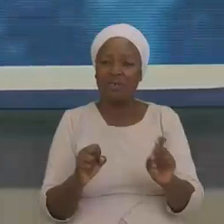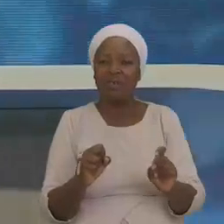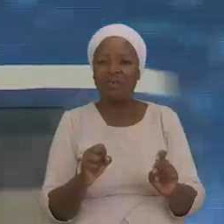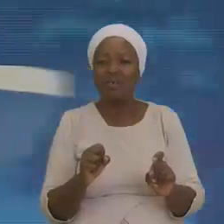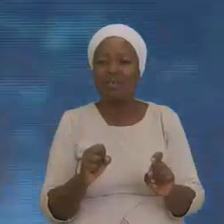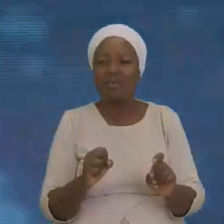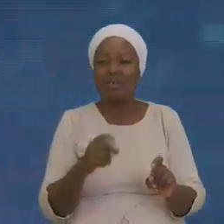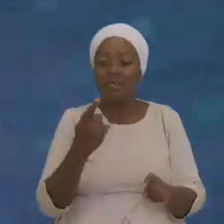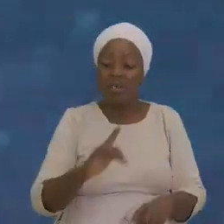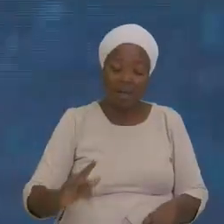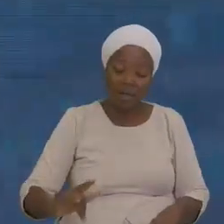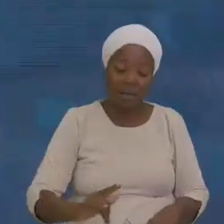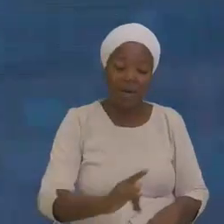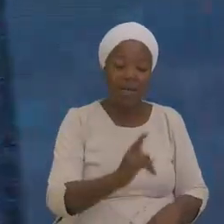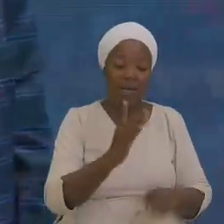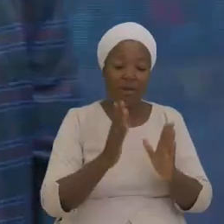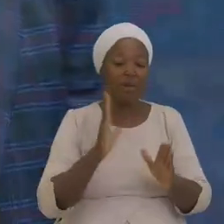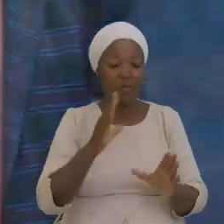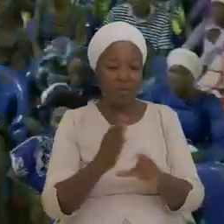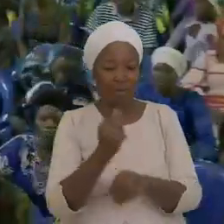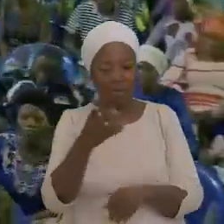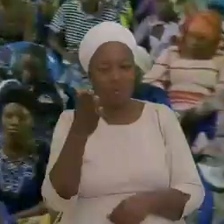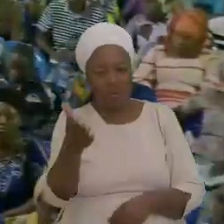The pilot will take you there.